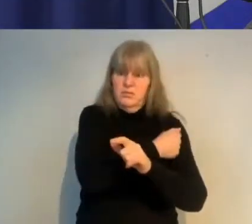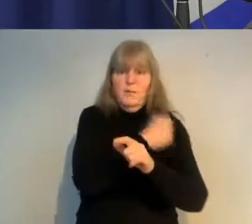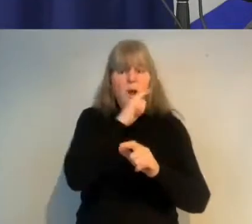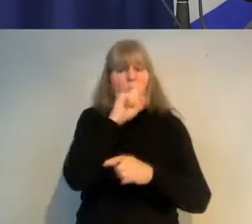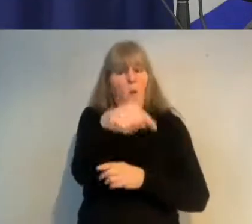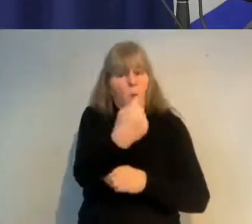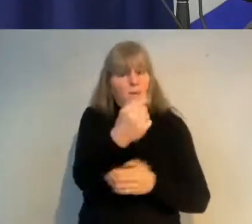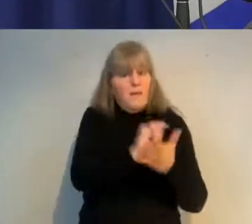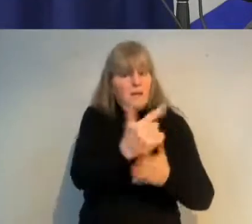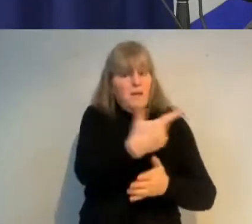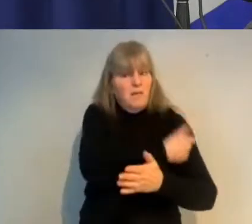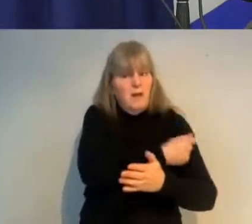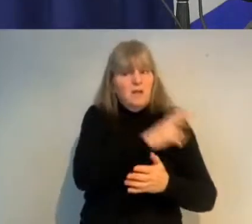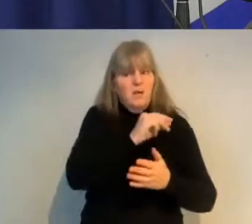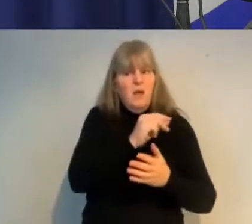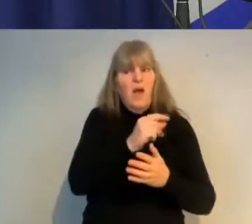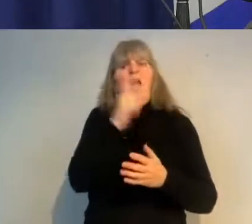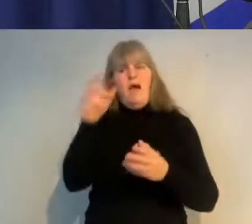you take.